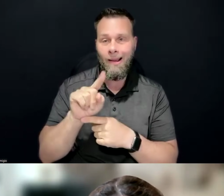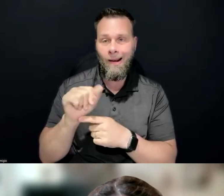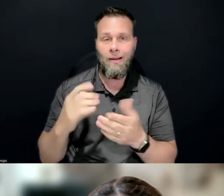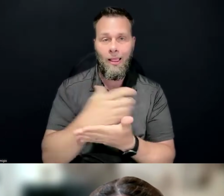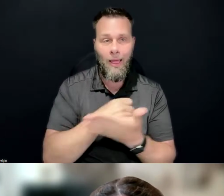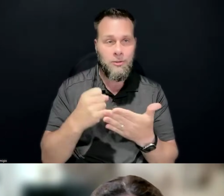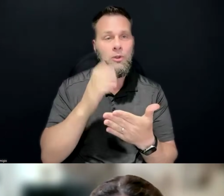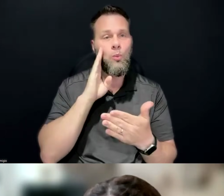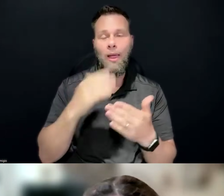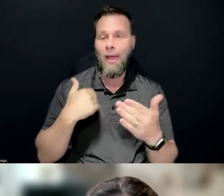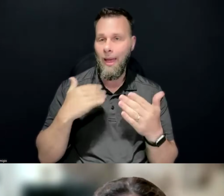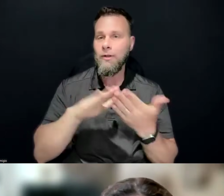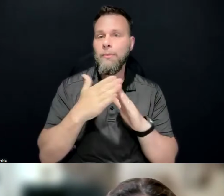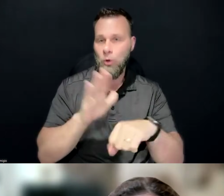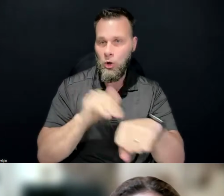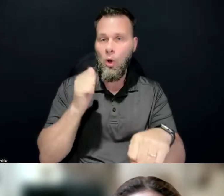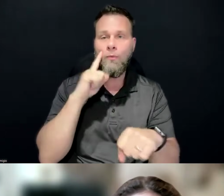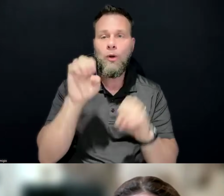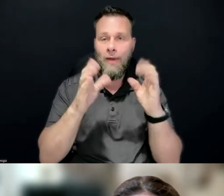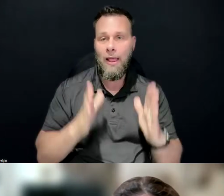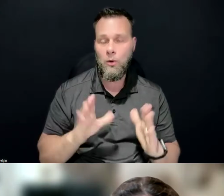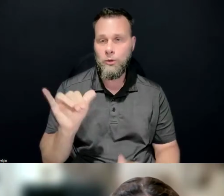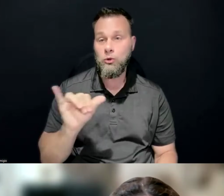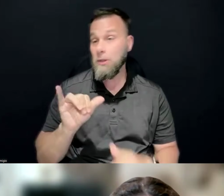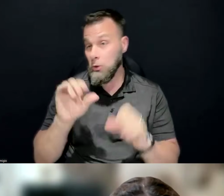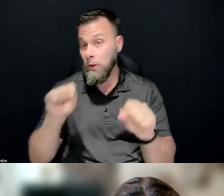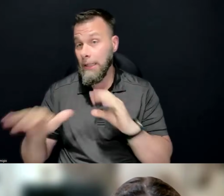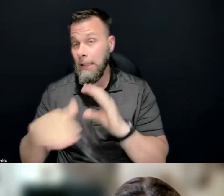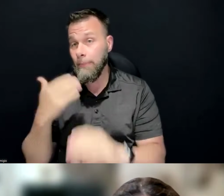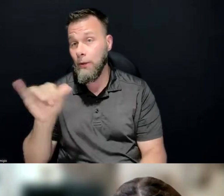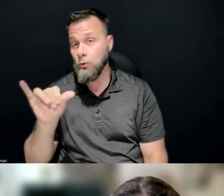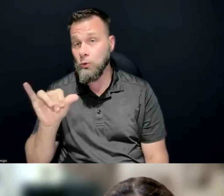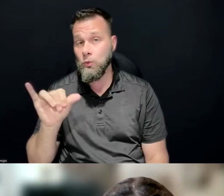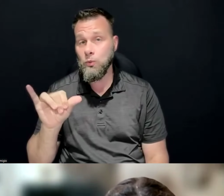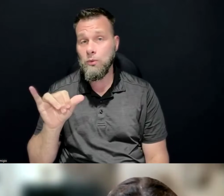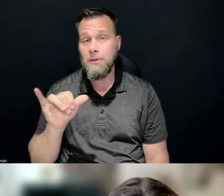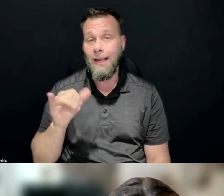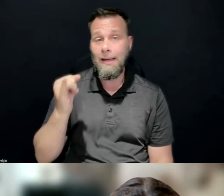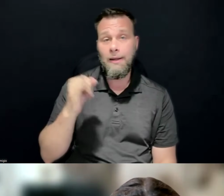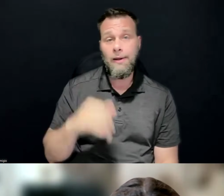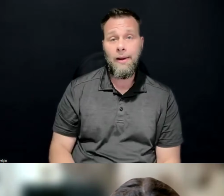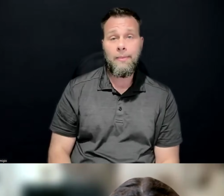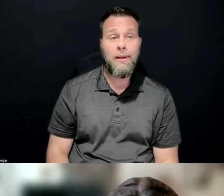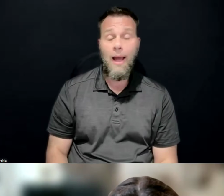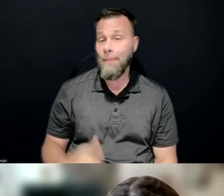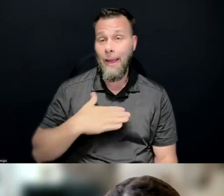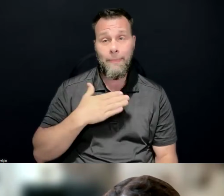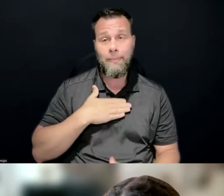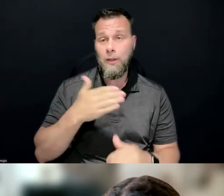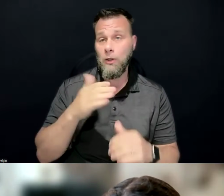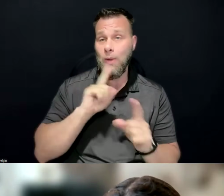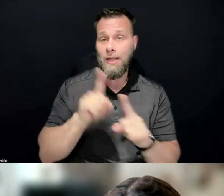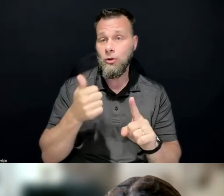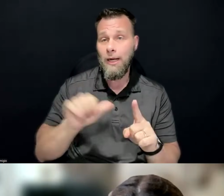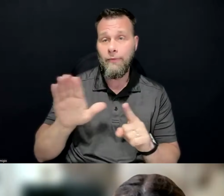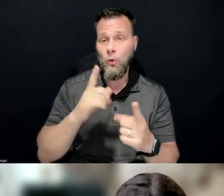evaluators. But you're also welcome to send me an email. I'm happy to answer questions. I'll drop my email in the chat. And my